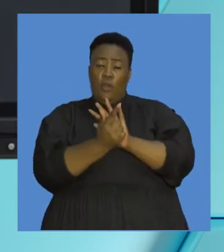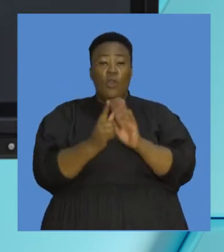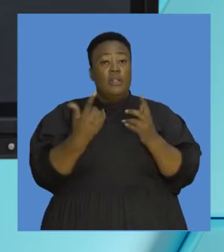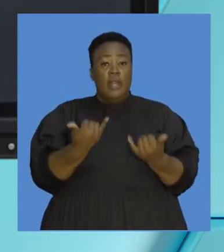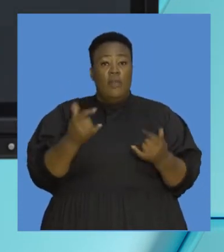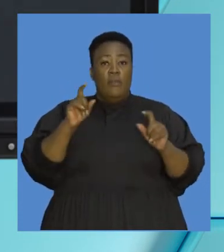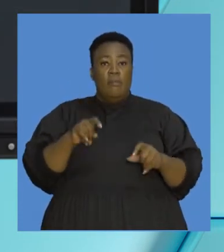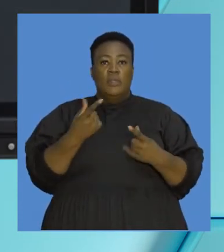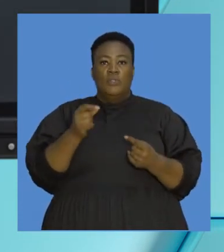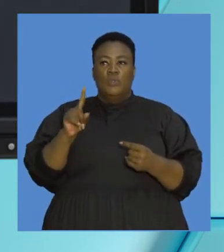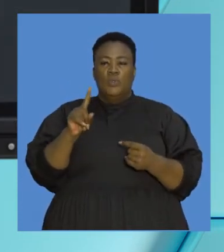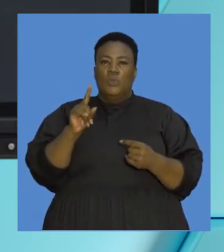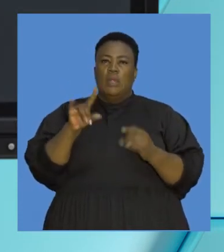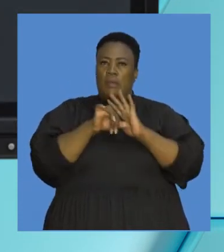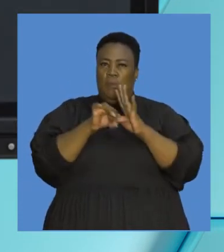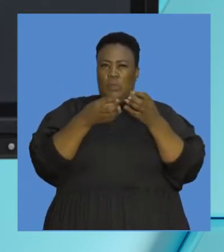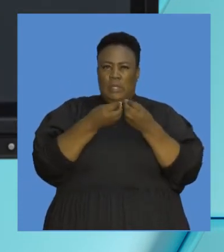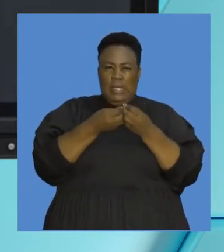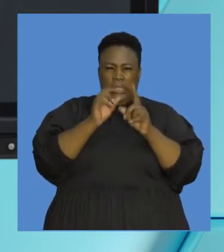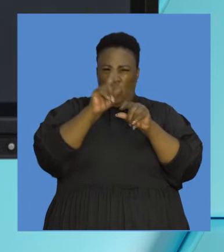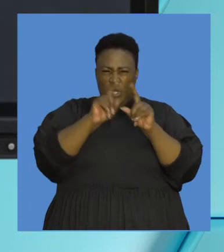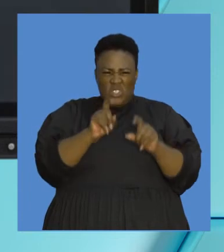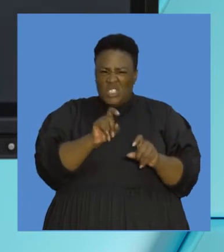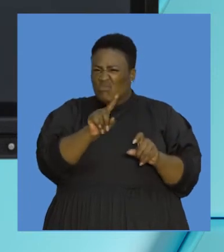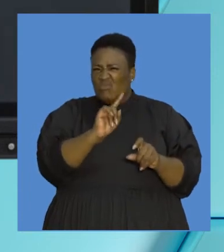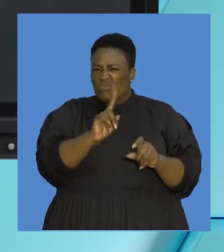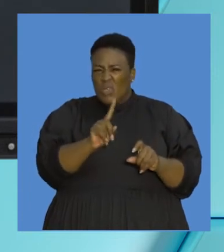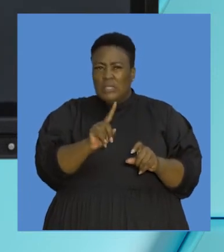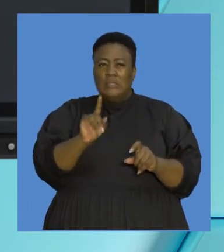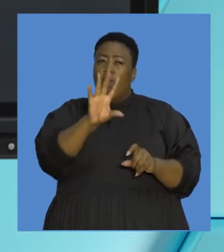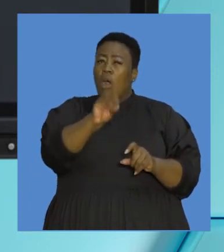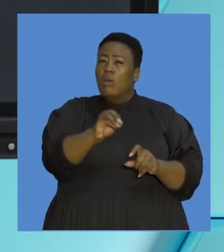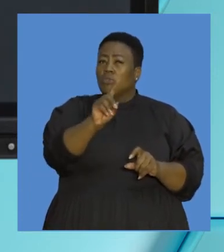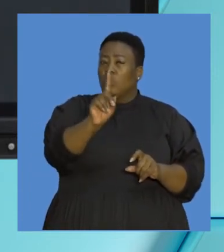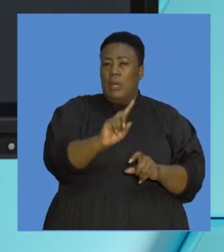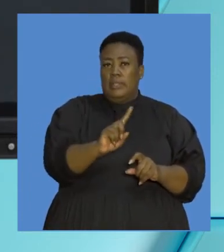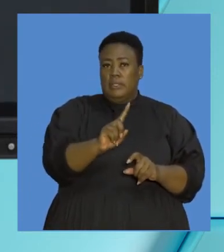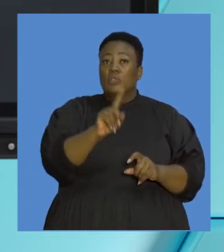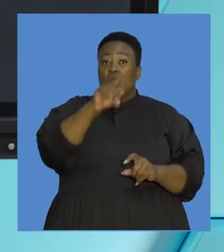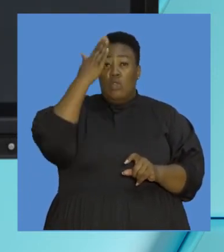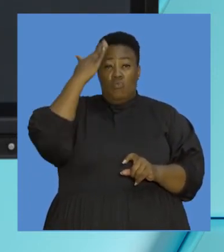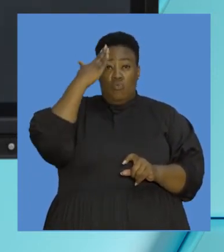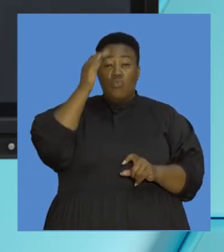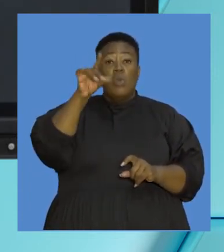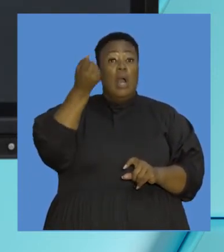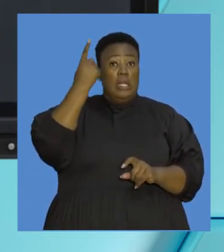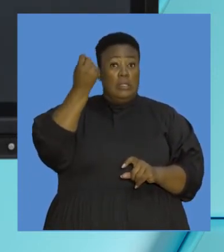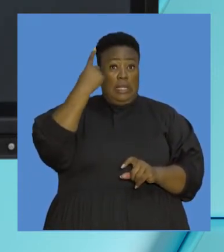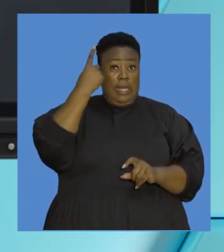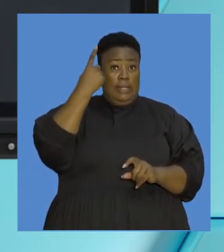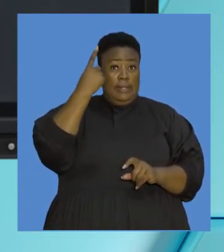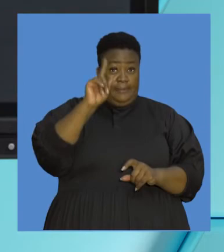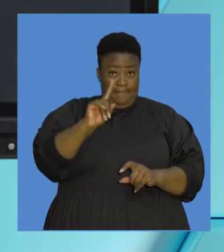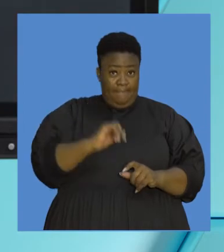to get into the nitty-gritty. What are the questions? What are they going to ask you so that they know you understand these